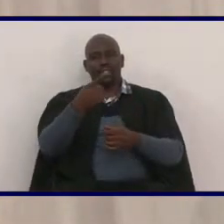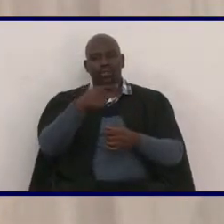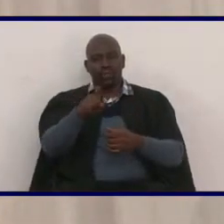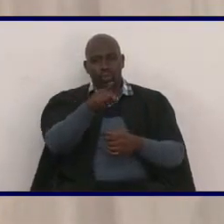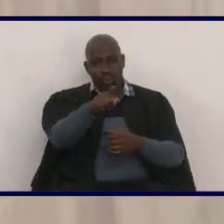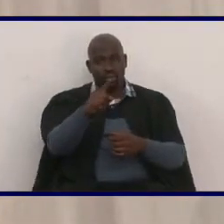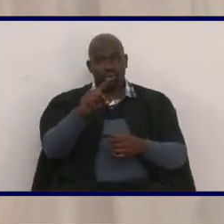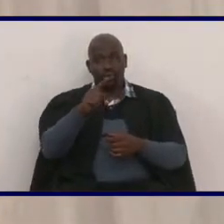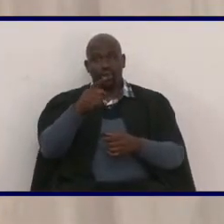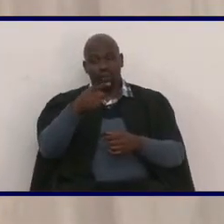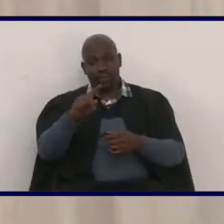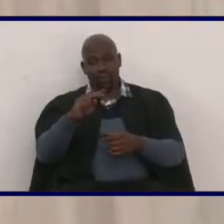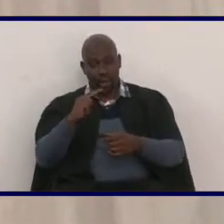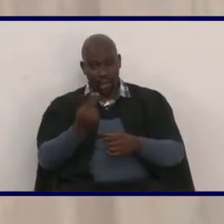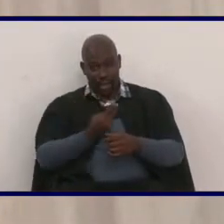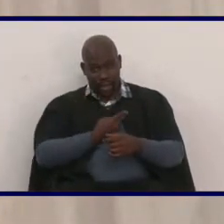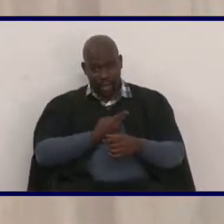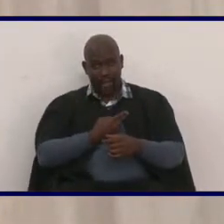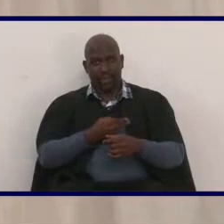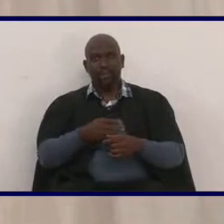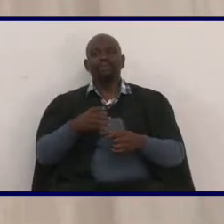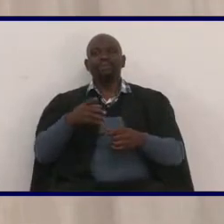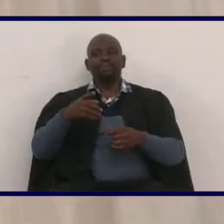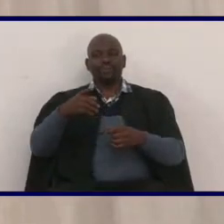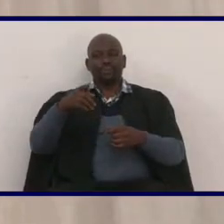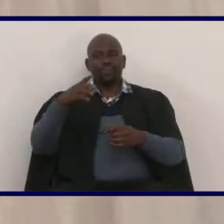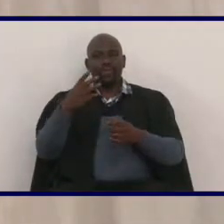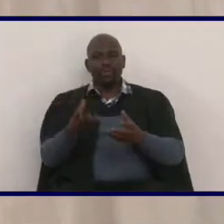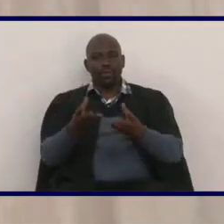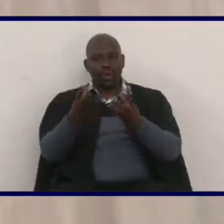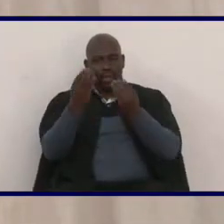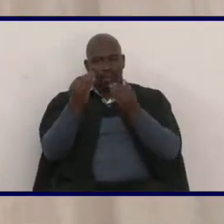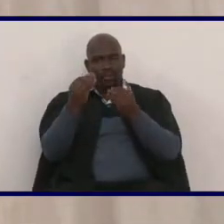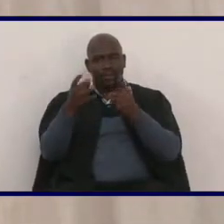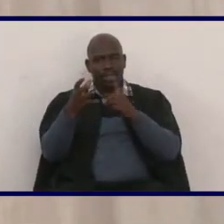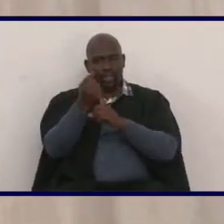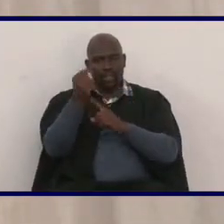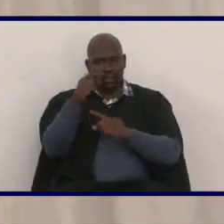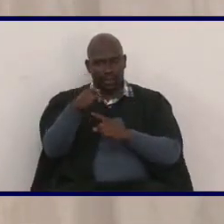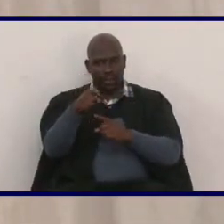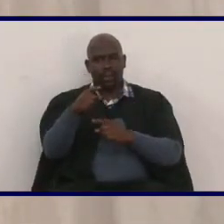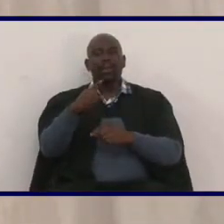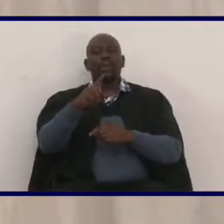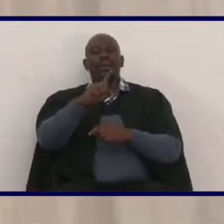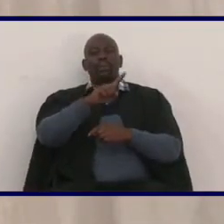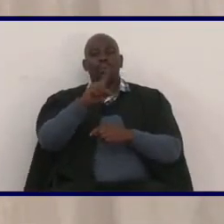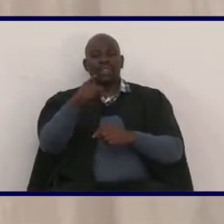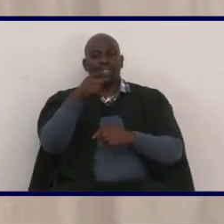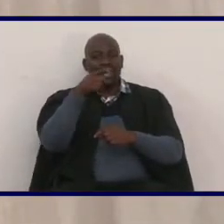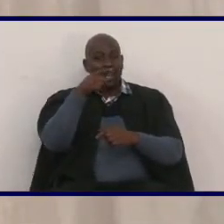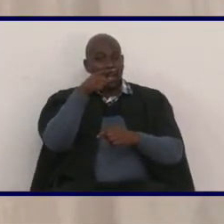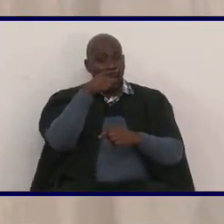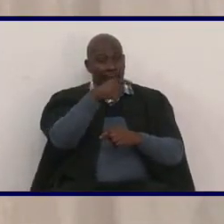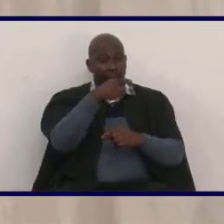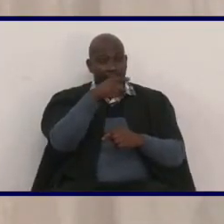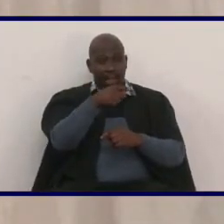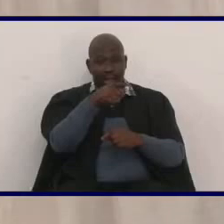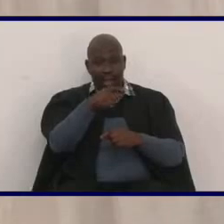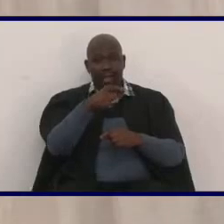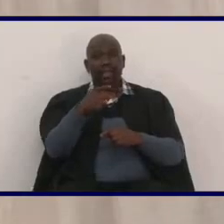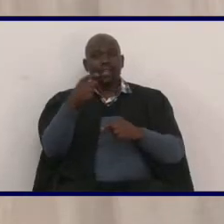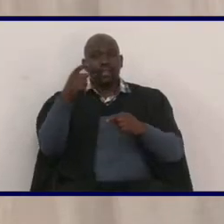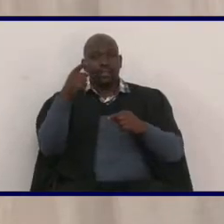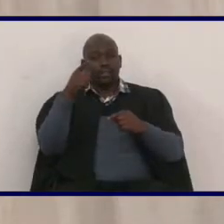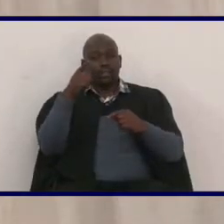Yet, we are cautious that this marker is not to be read as human achievements at the expense of planetary